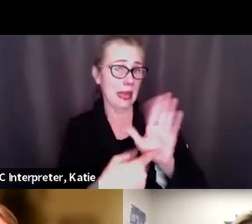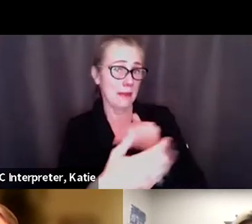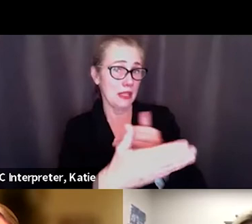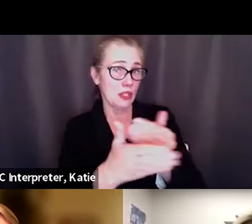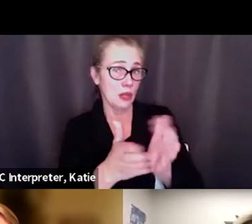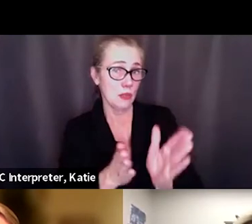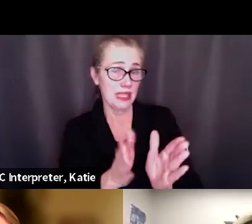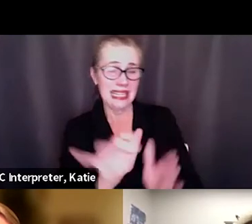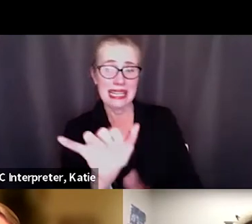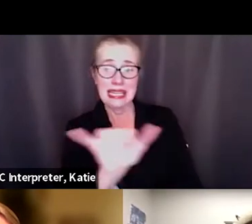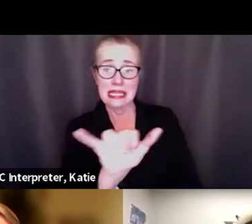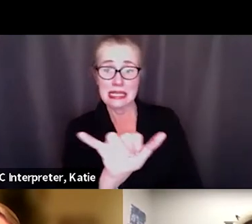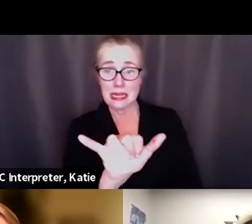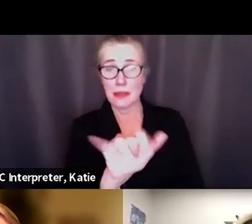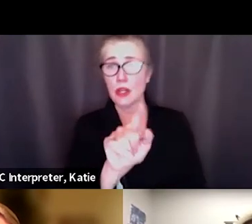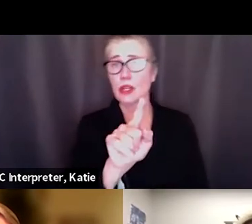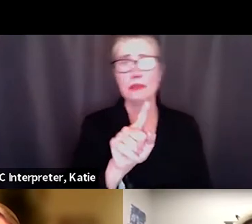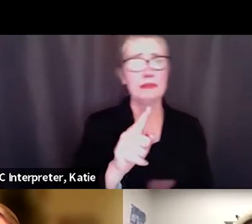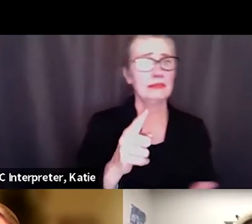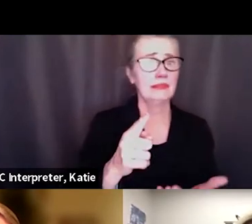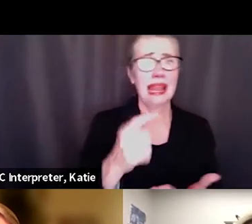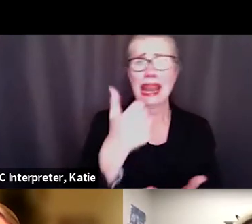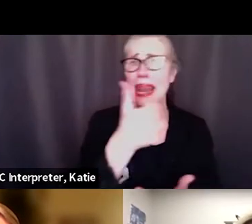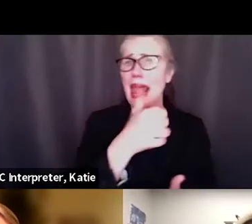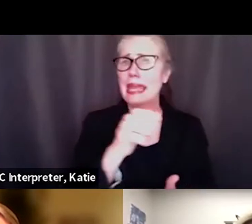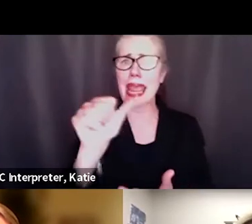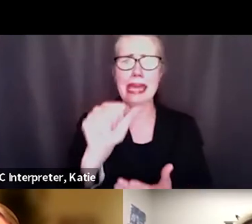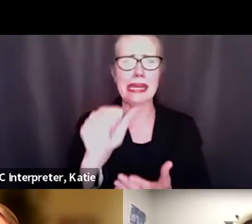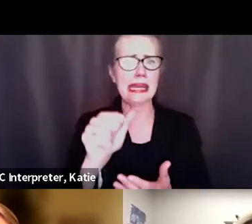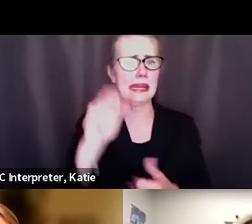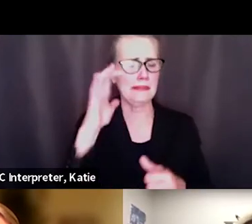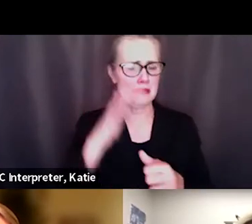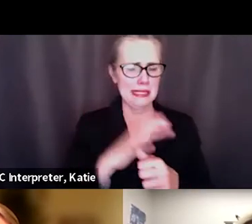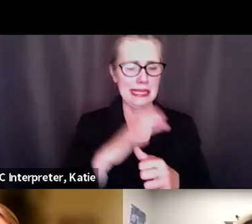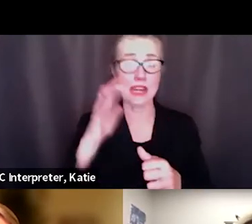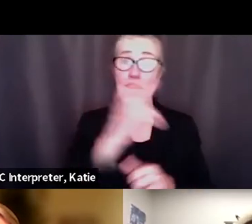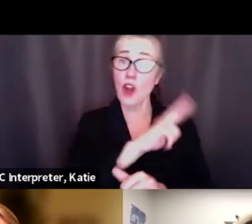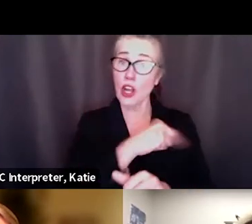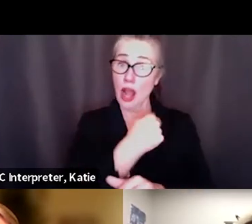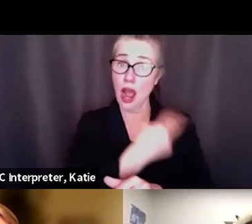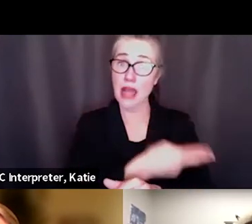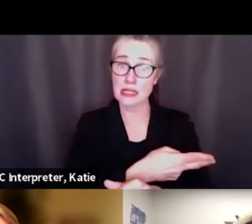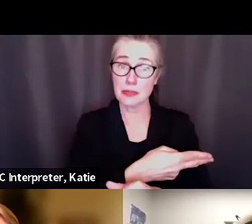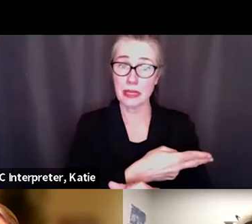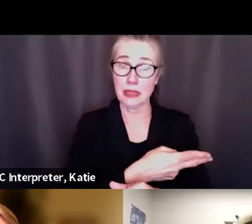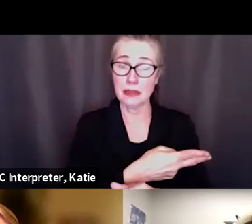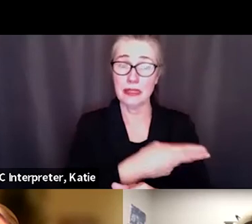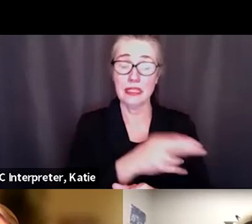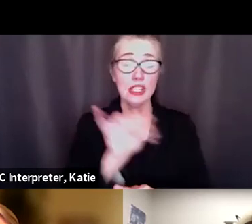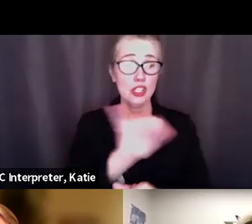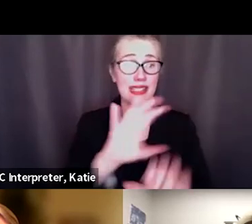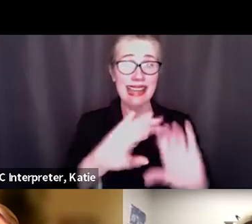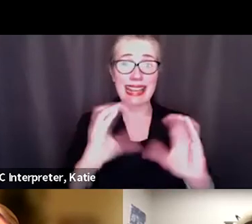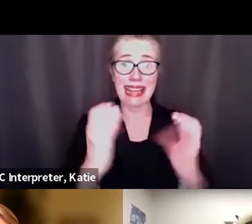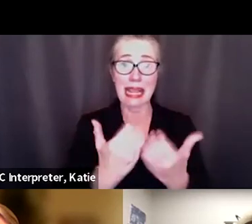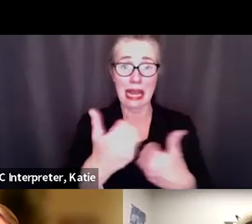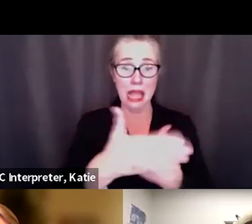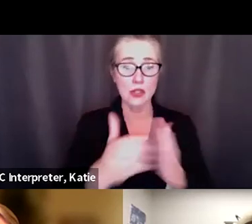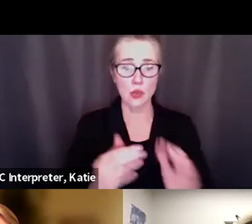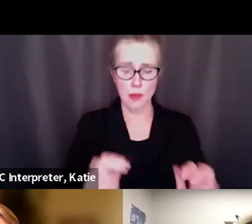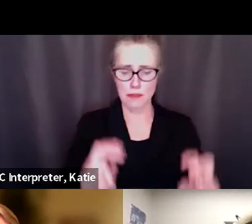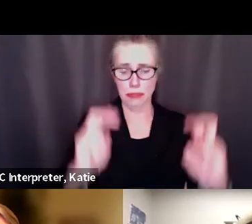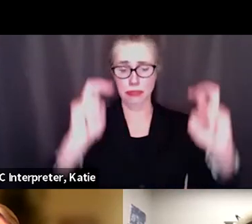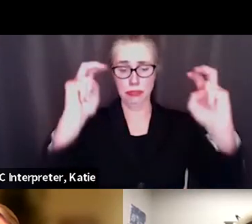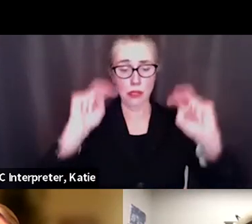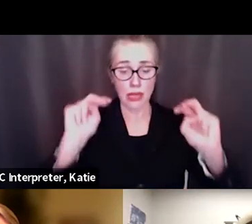very similar to any state-of-the-art hospital classroom and then we are also